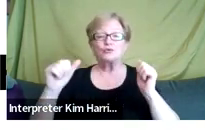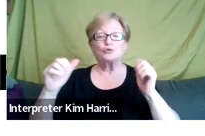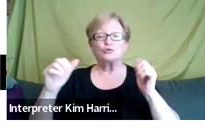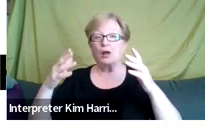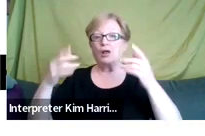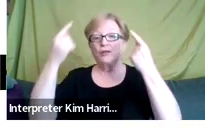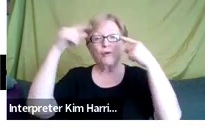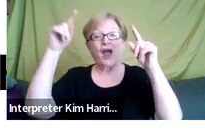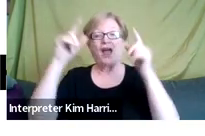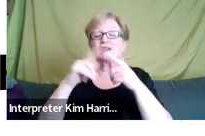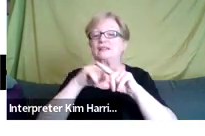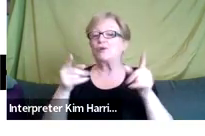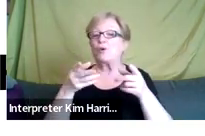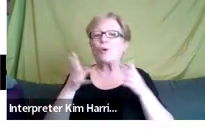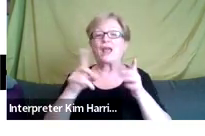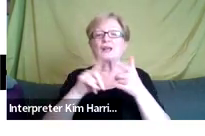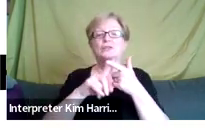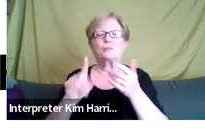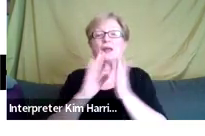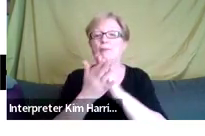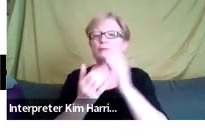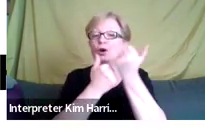to be supported to get where you want to go.